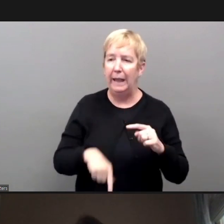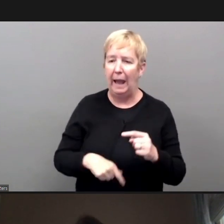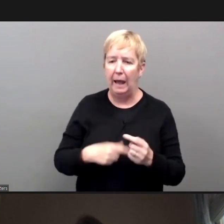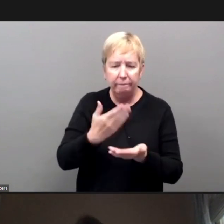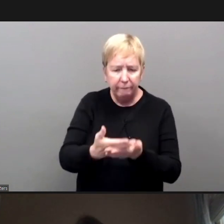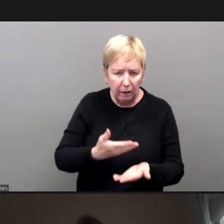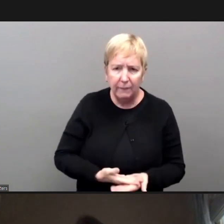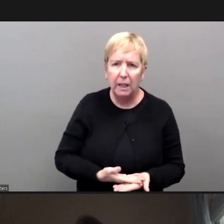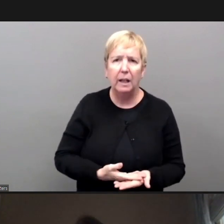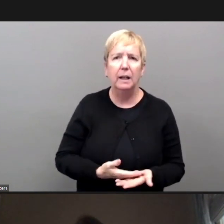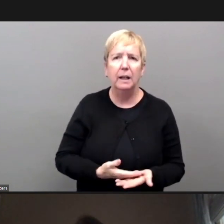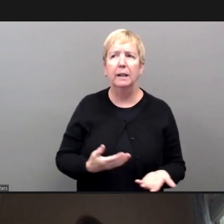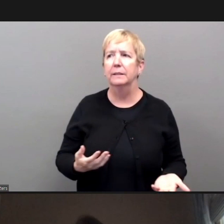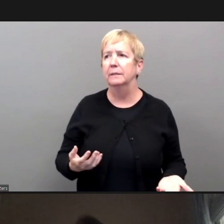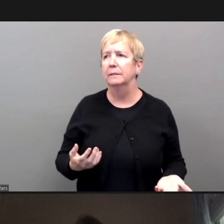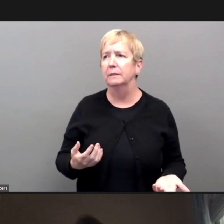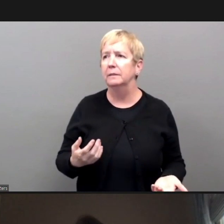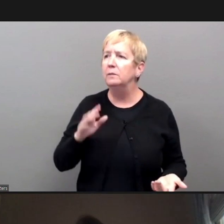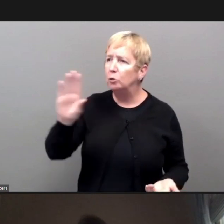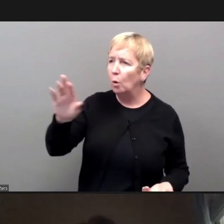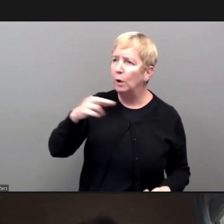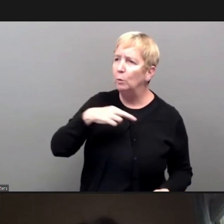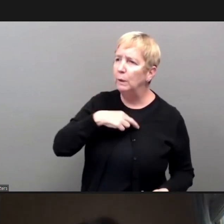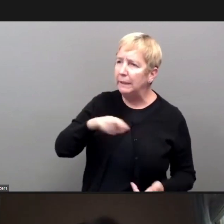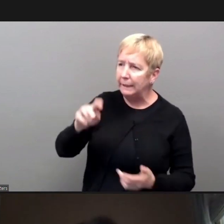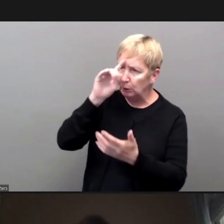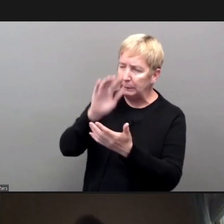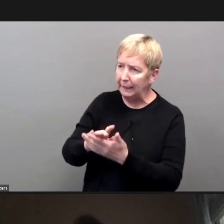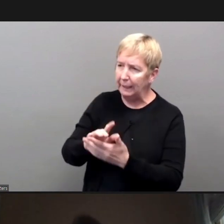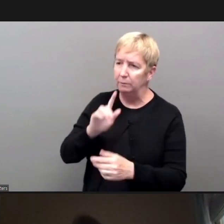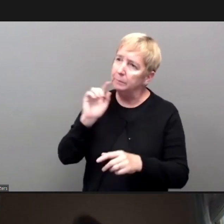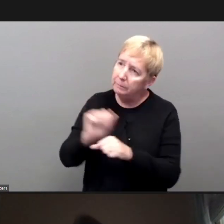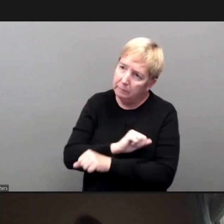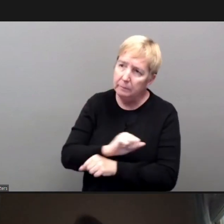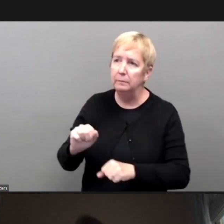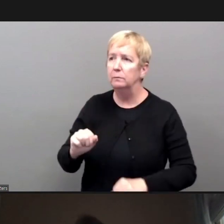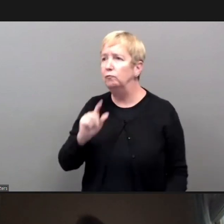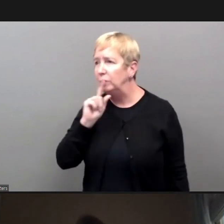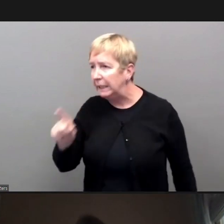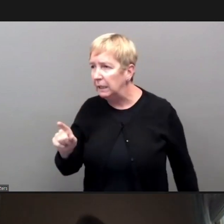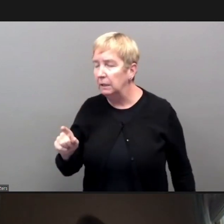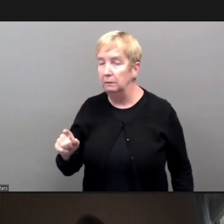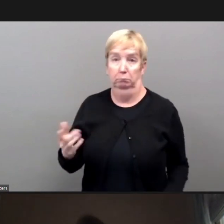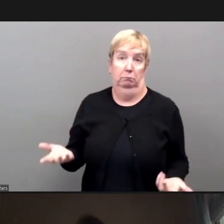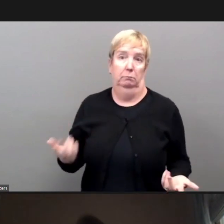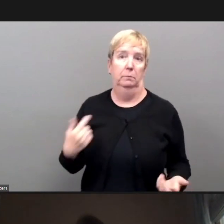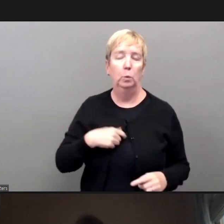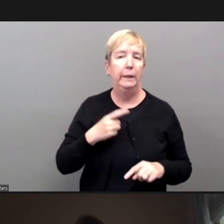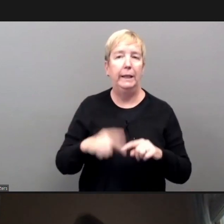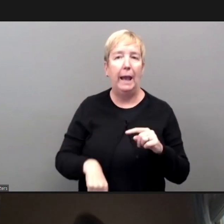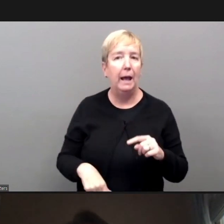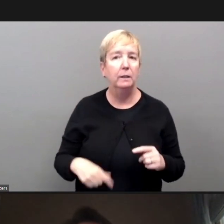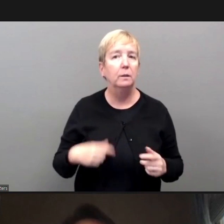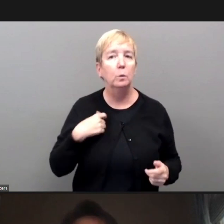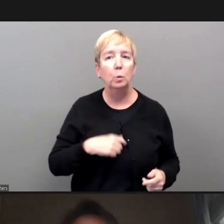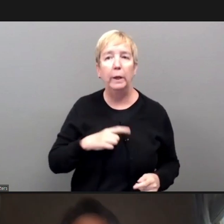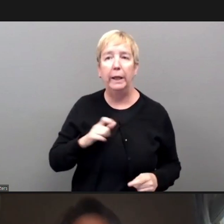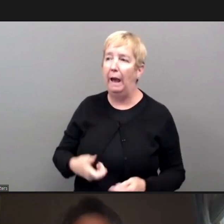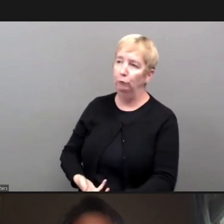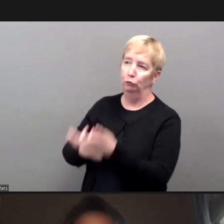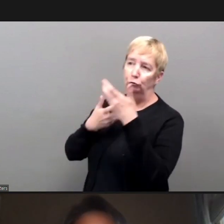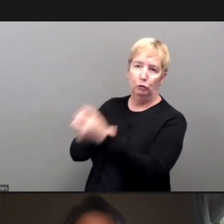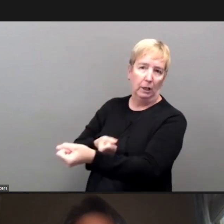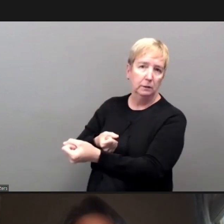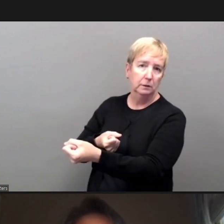whether someone's religious beliefs are genuine or not, that we have to take this at face